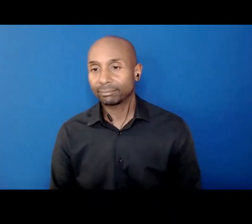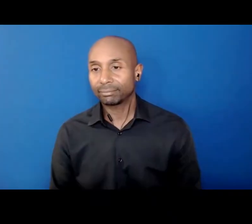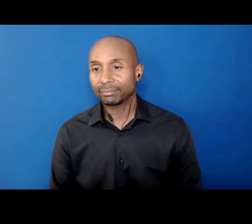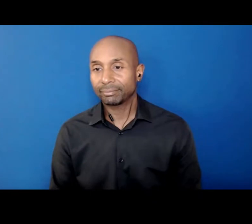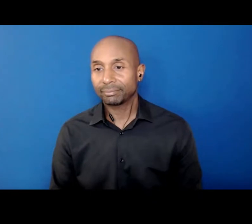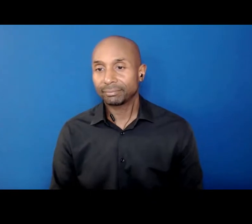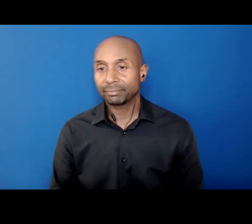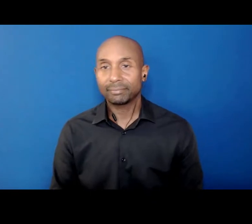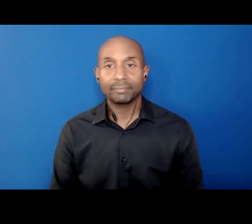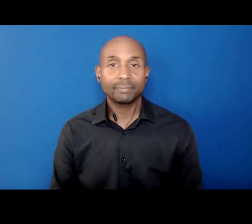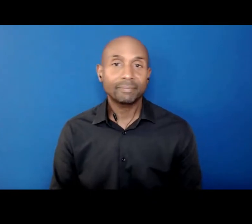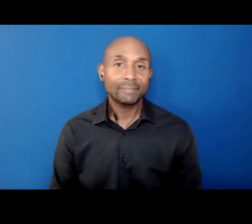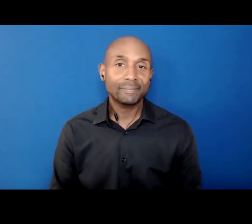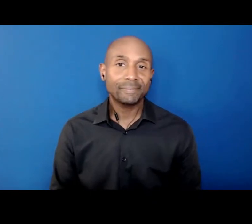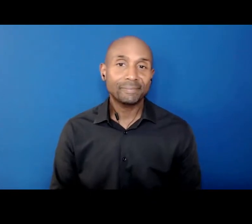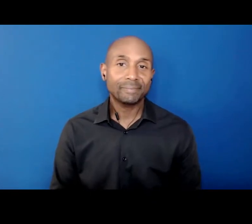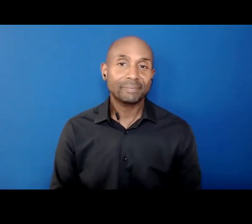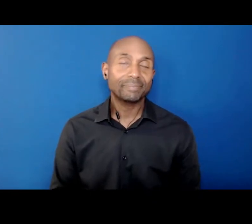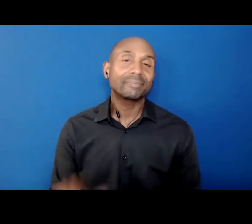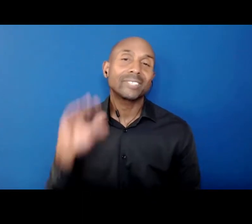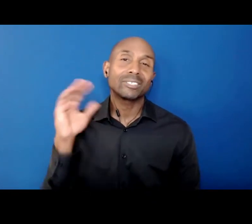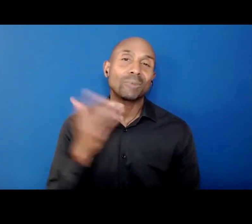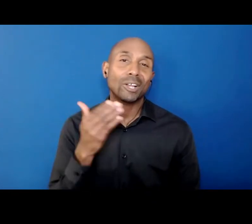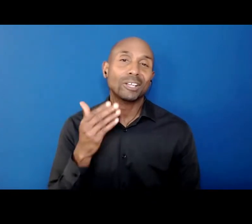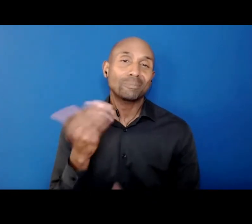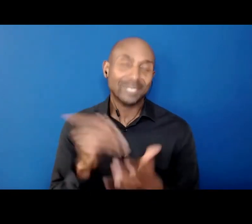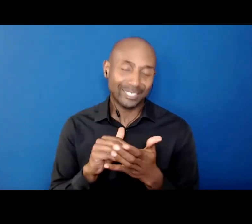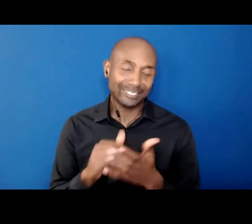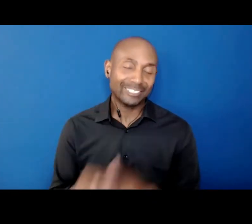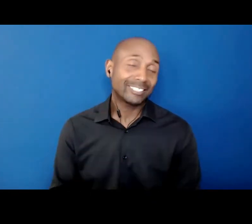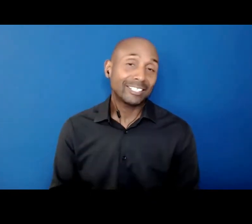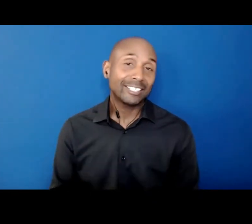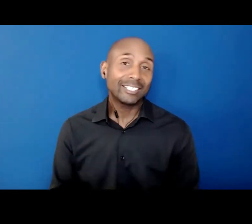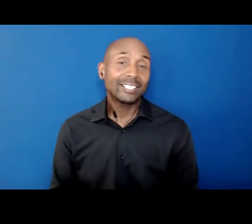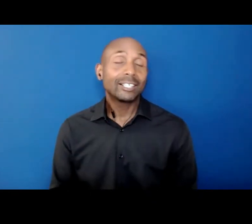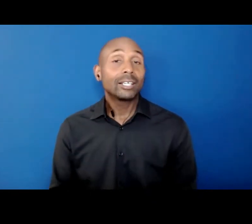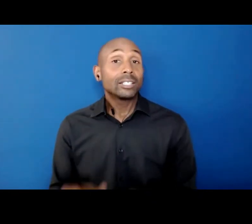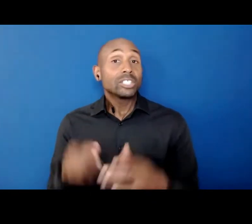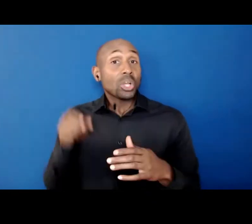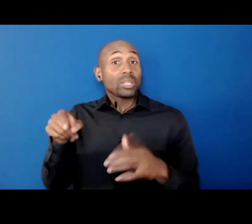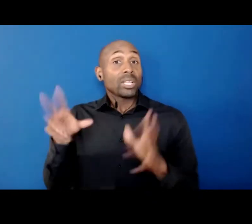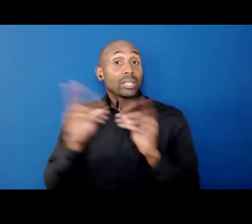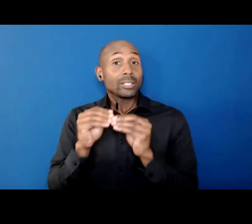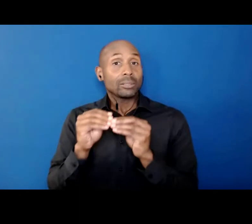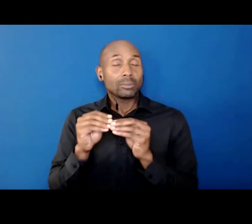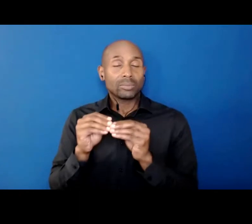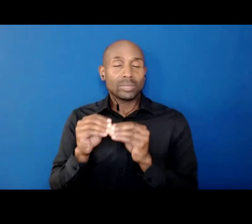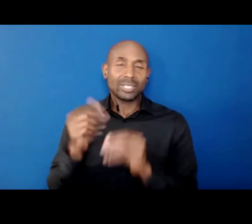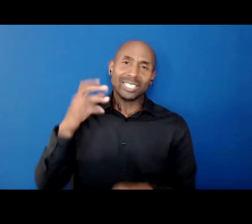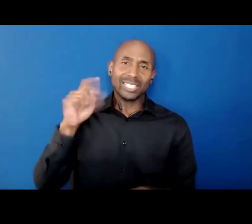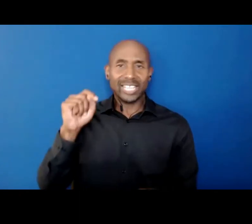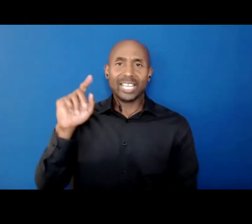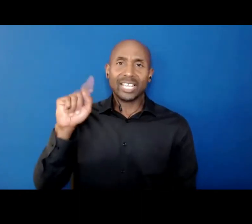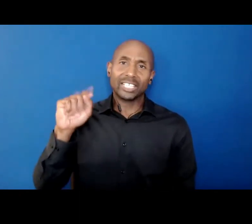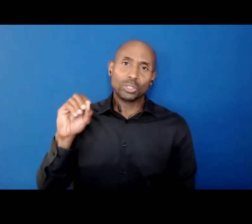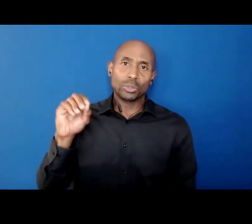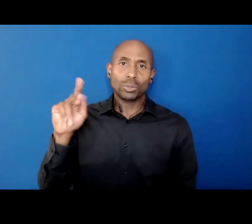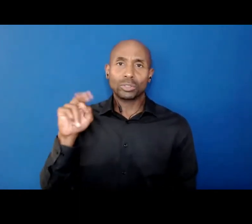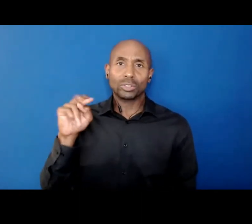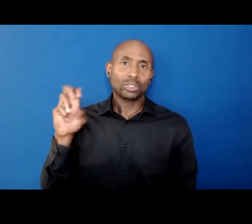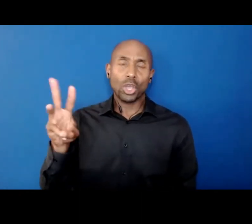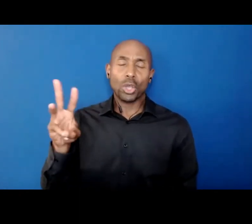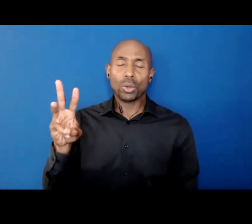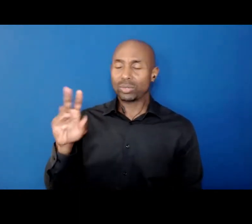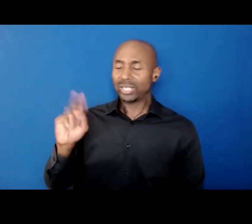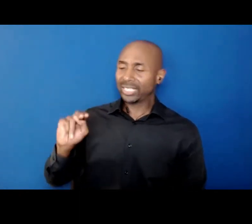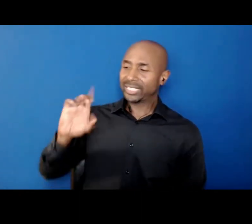So welcome everyone. This is really exciting. We brought this Get to Know the NCDE last summer for our Joining Hands Symposium, and we're